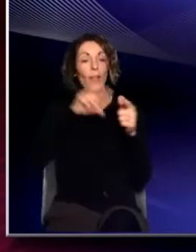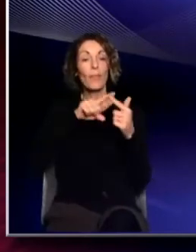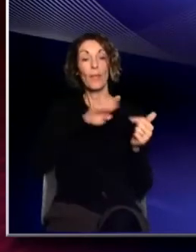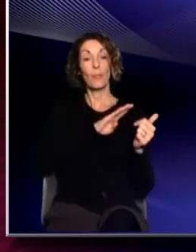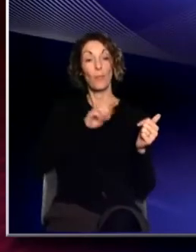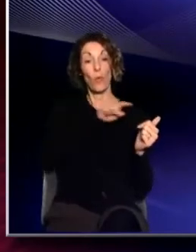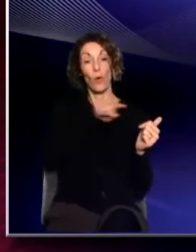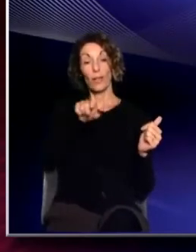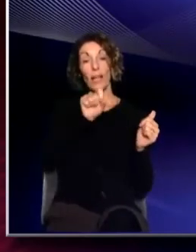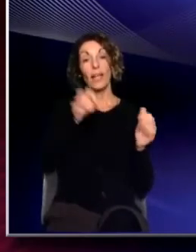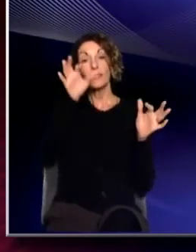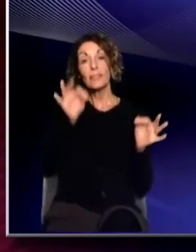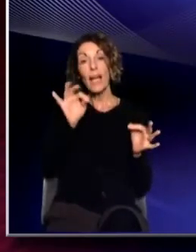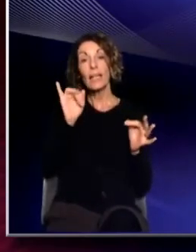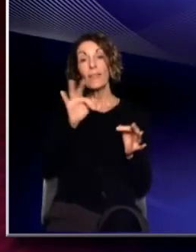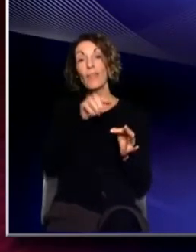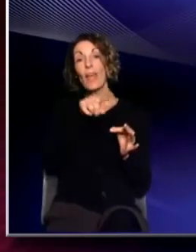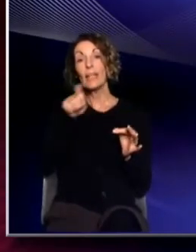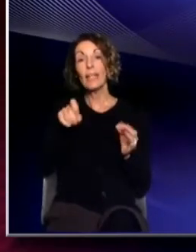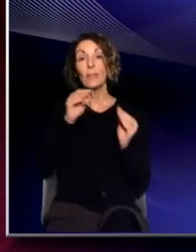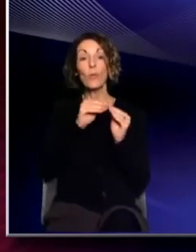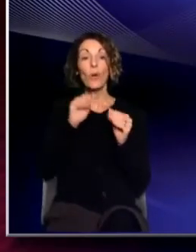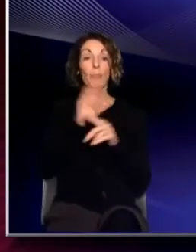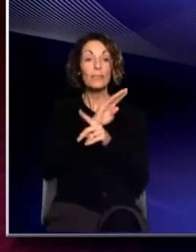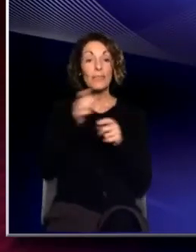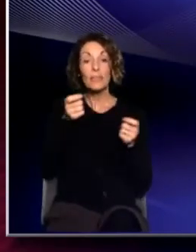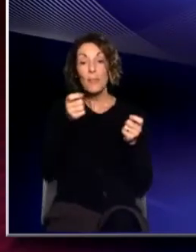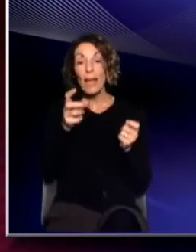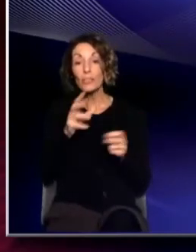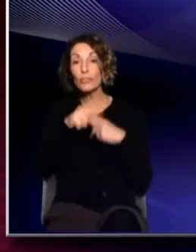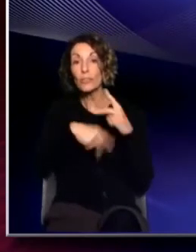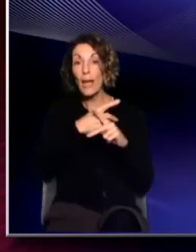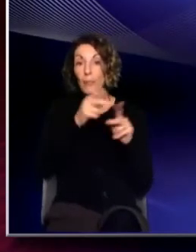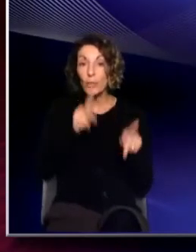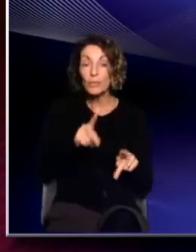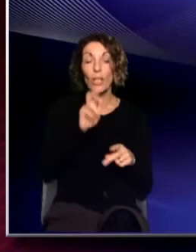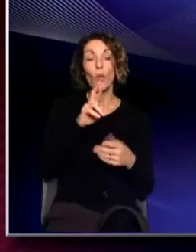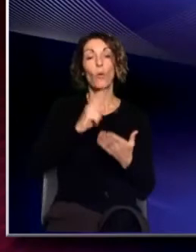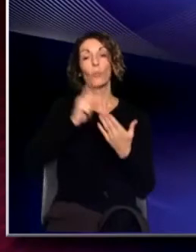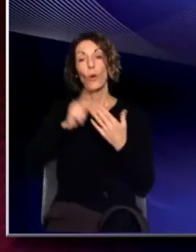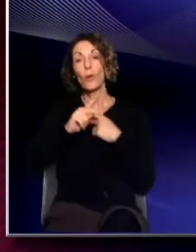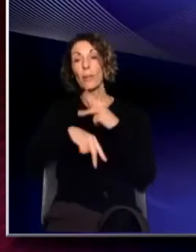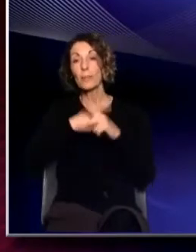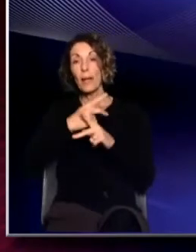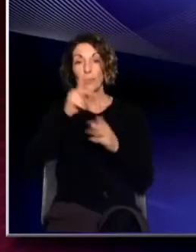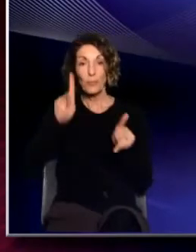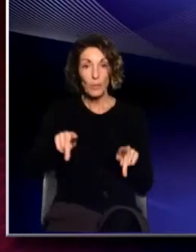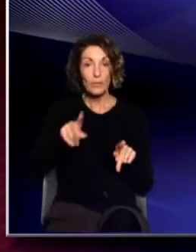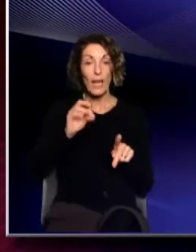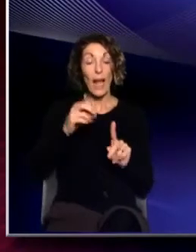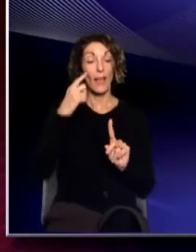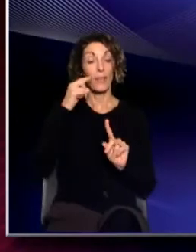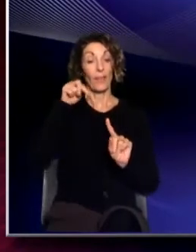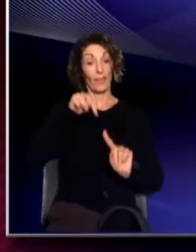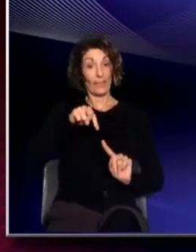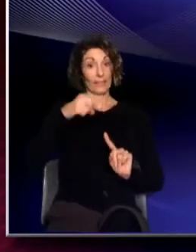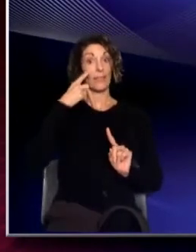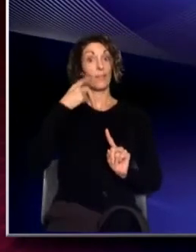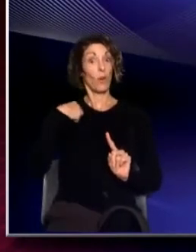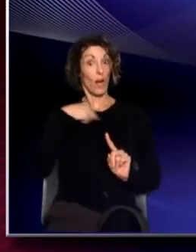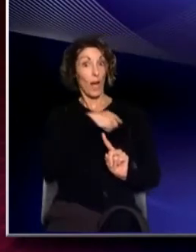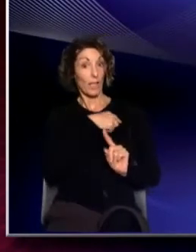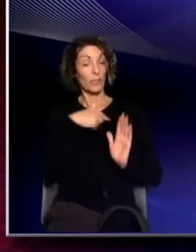of a business manager type, more of a program person type. So I think this kind of reflects for us that